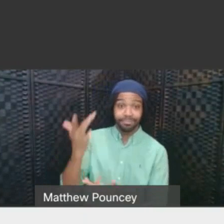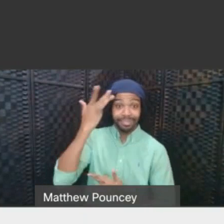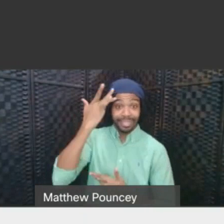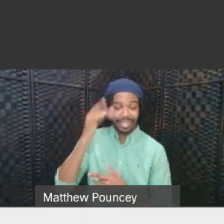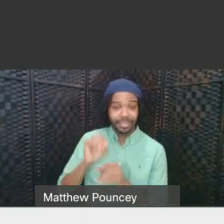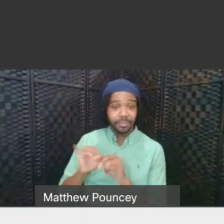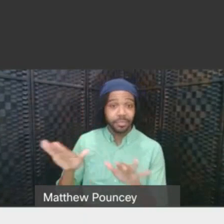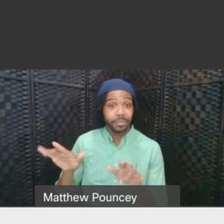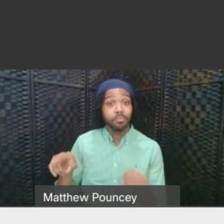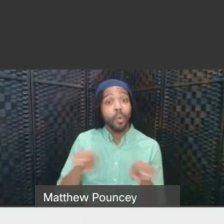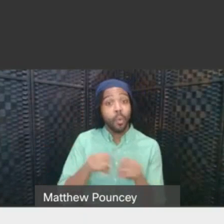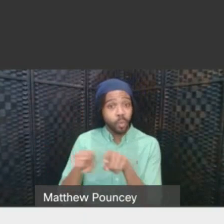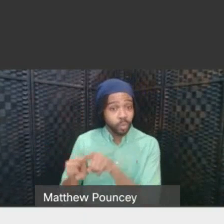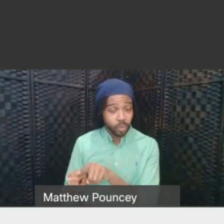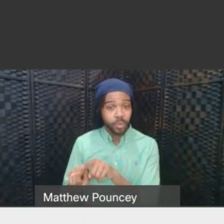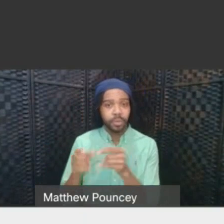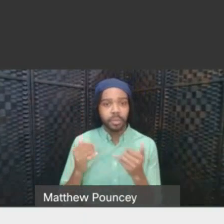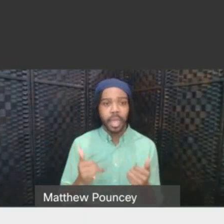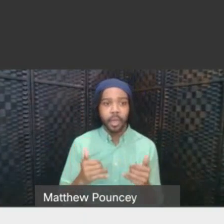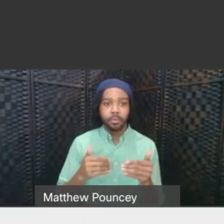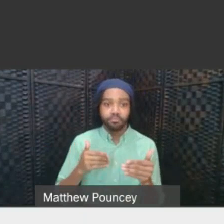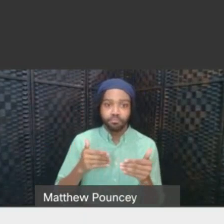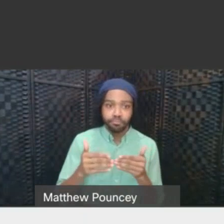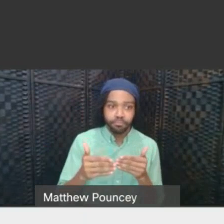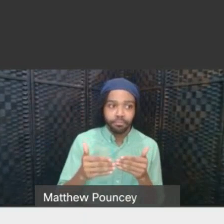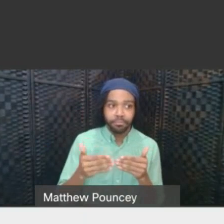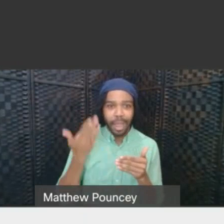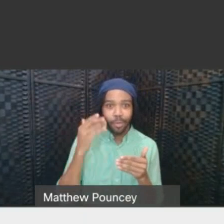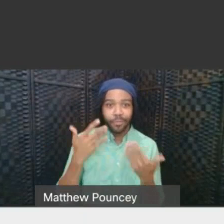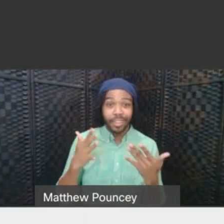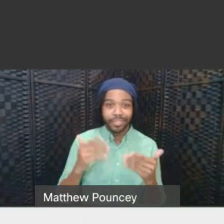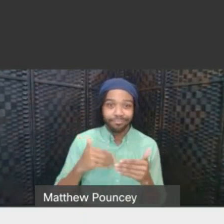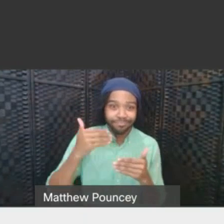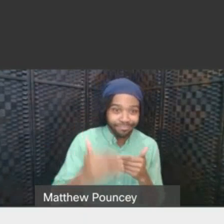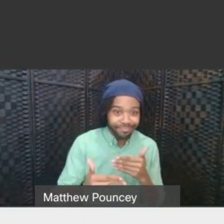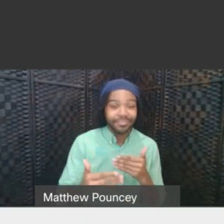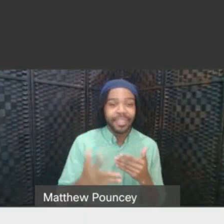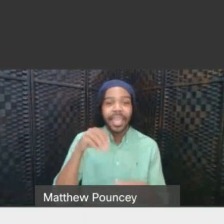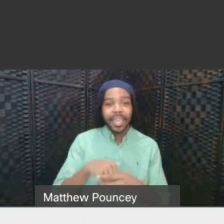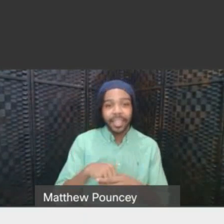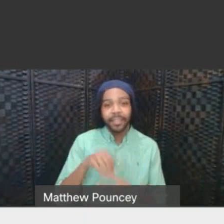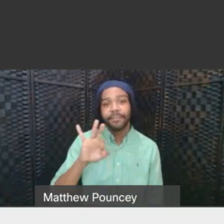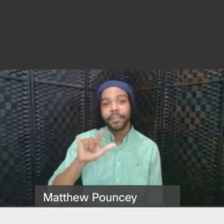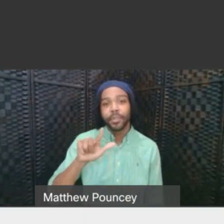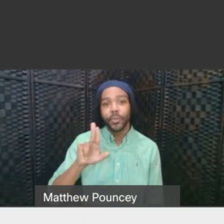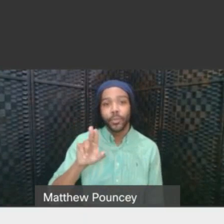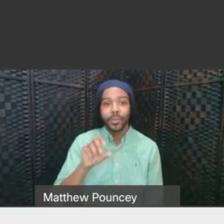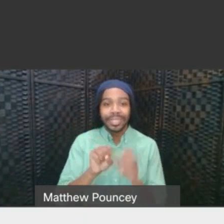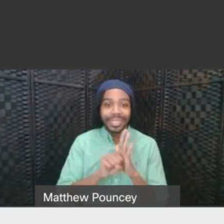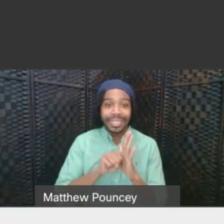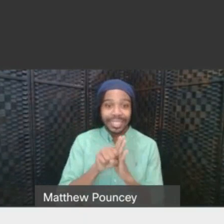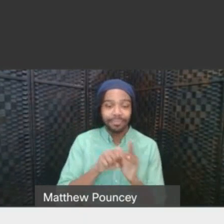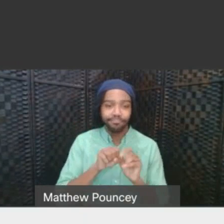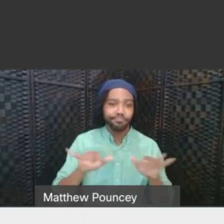variant, we're coming into or already in, I don't know, flu season. So, taking all of the